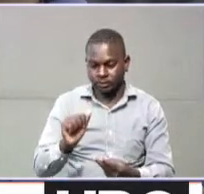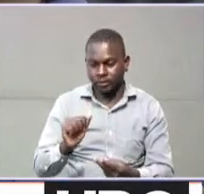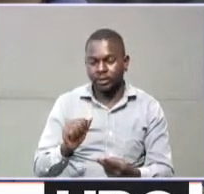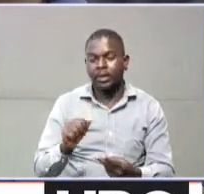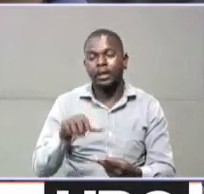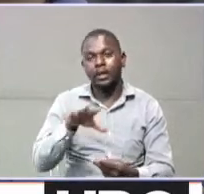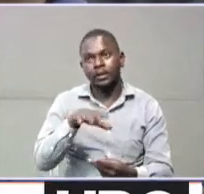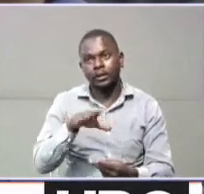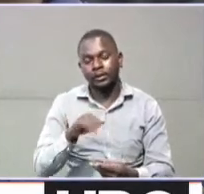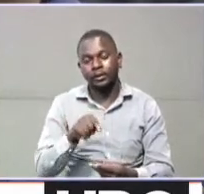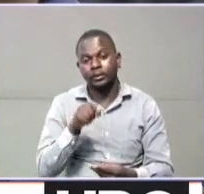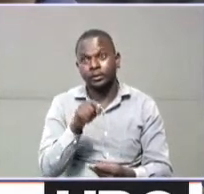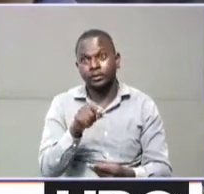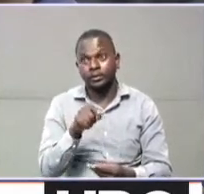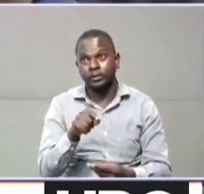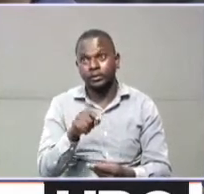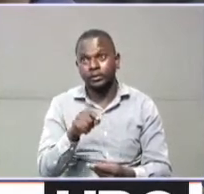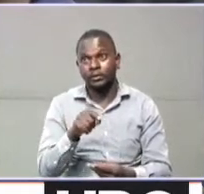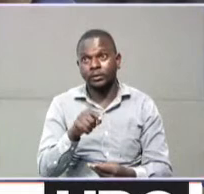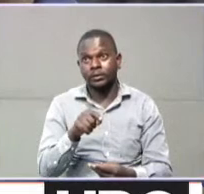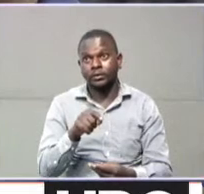these are running